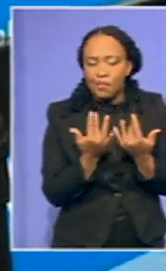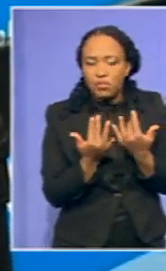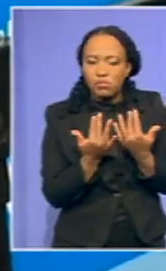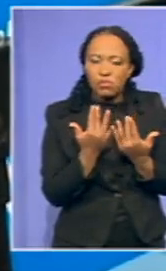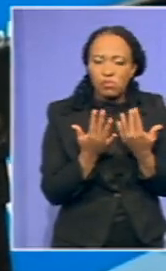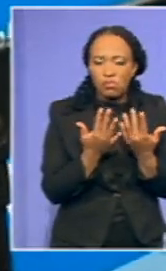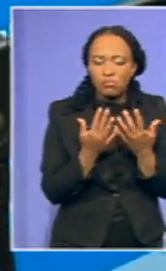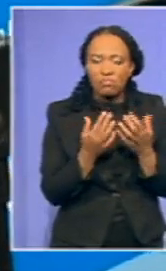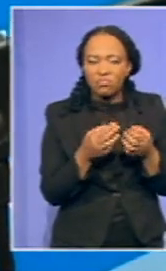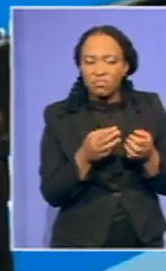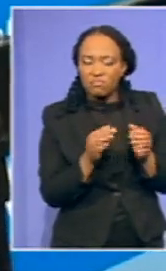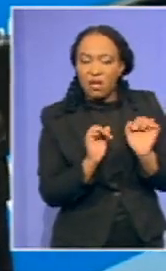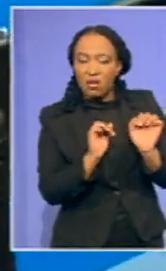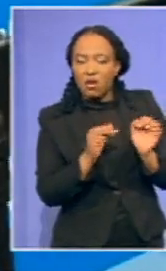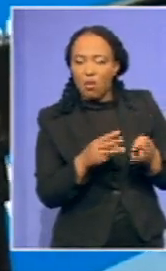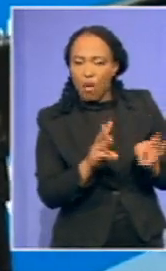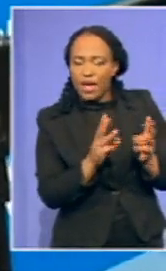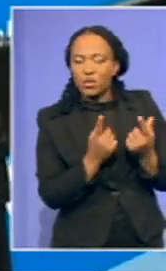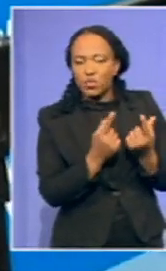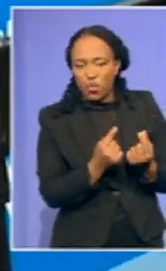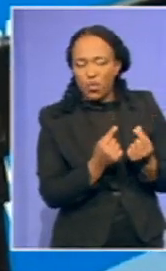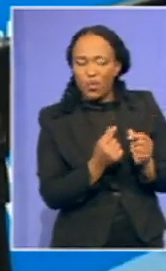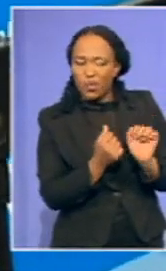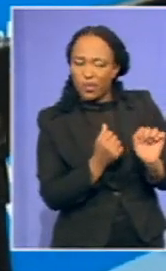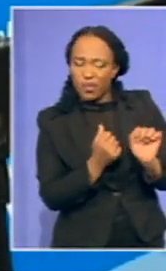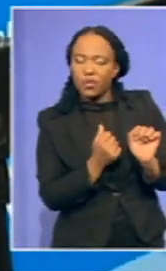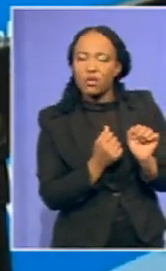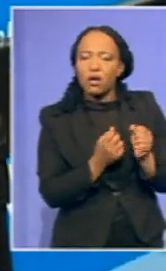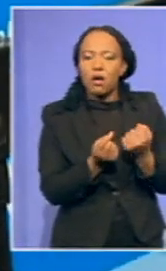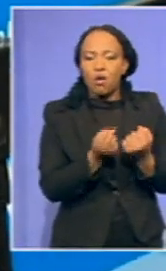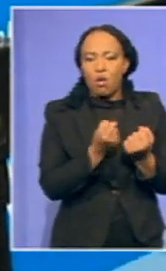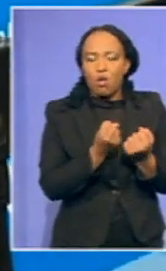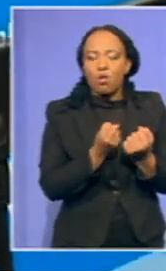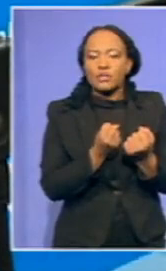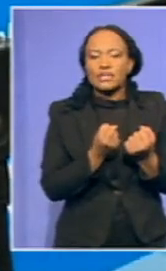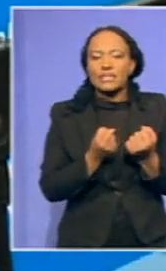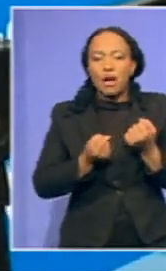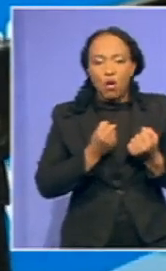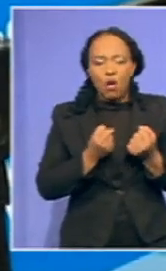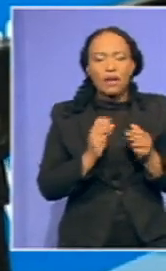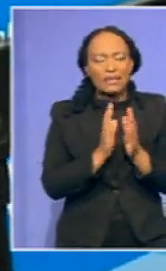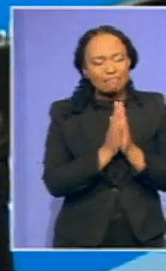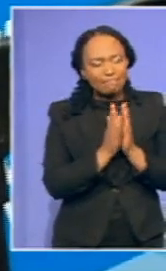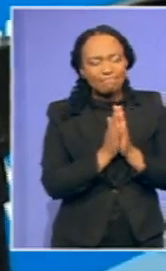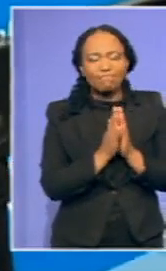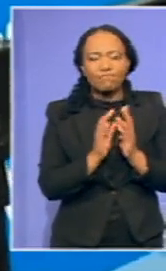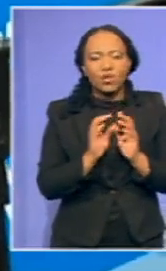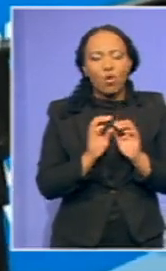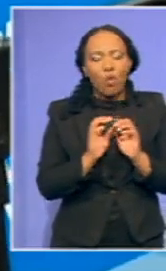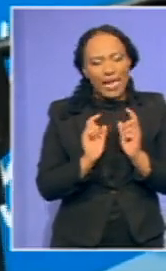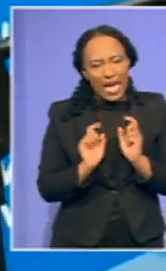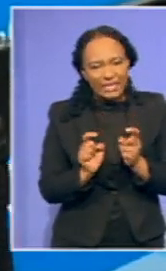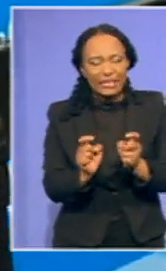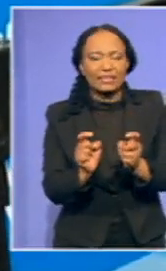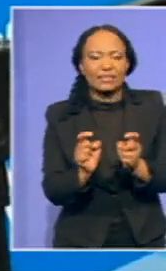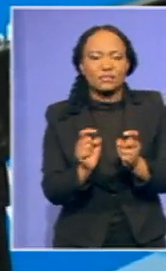way of doing things, and court must ensure that they treat us as an urgent matter, so that then we are able to